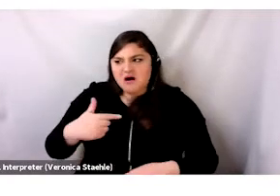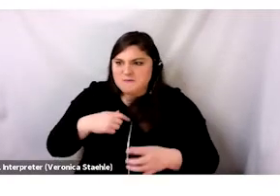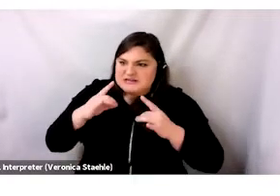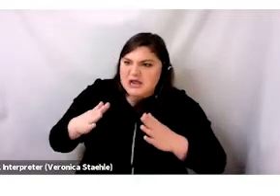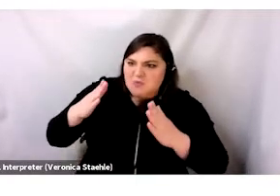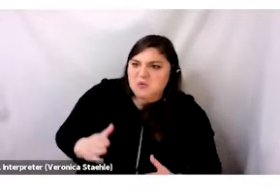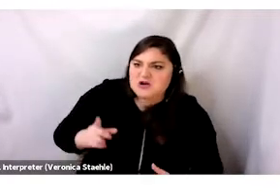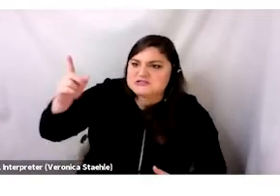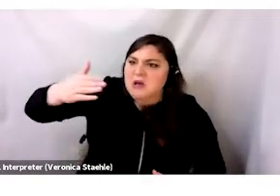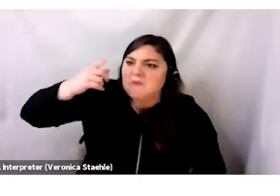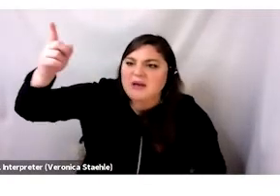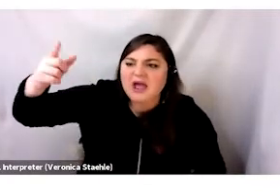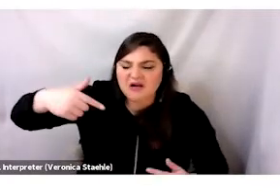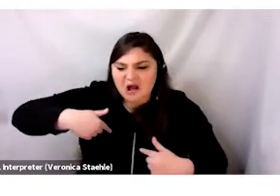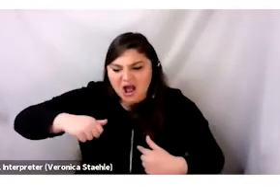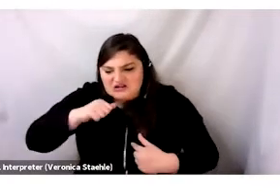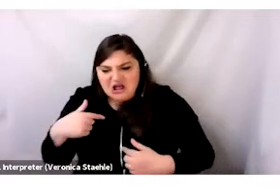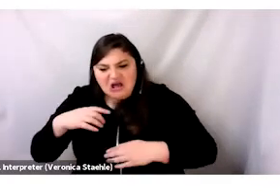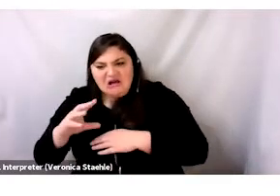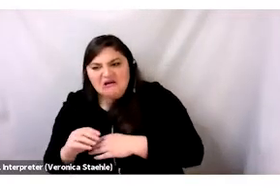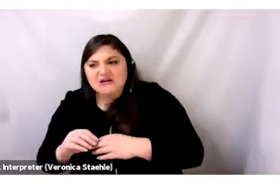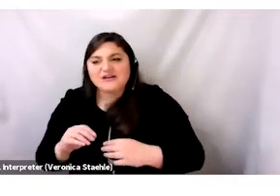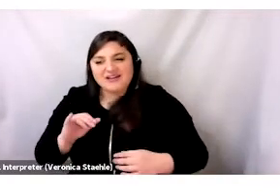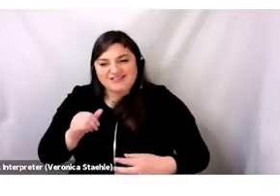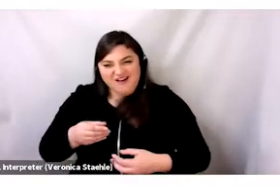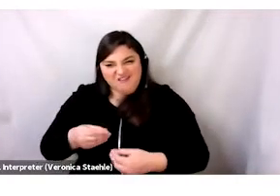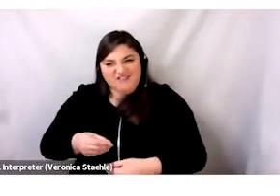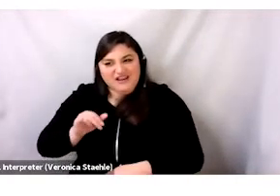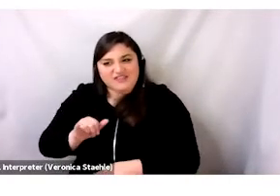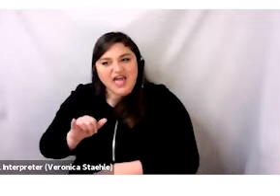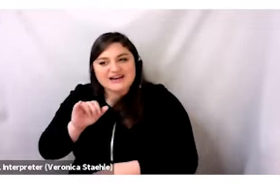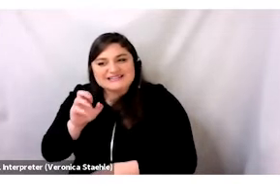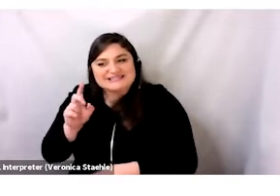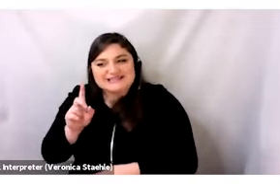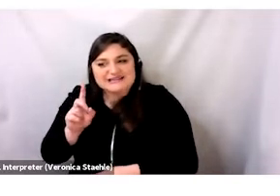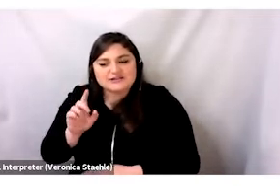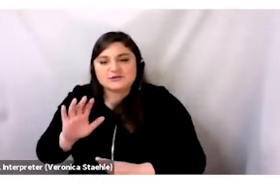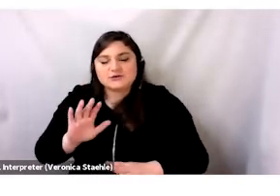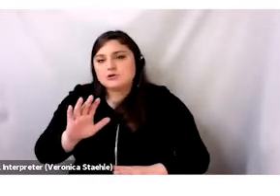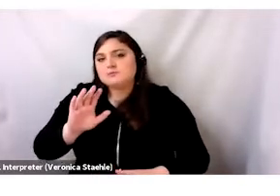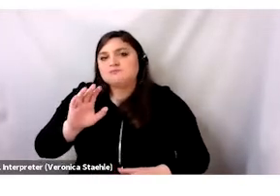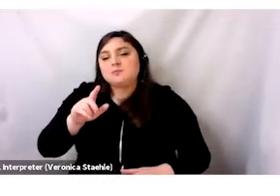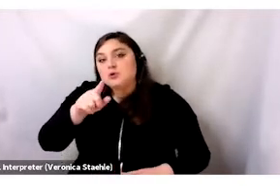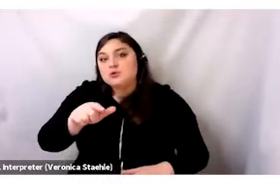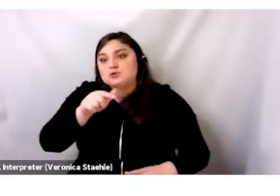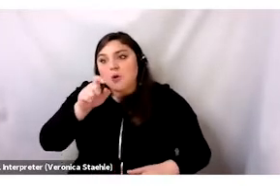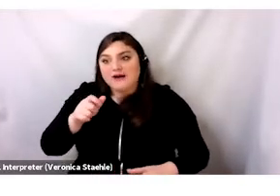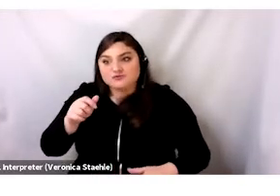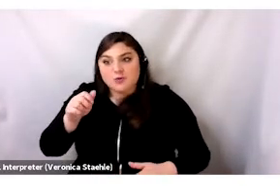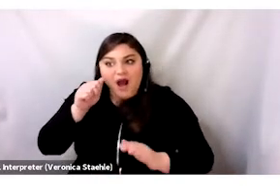there. We don't need to repress the seed, but what we can do is acknowledge the seed and say, oh, hello, I see you,